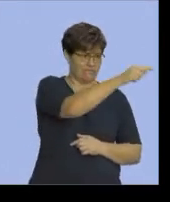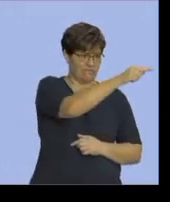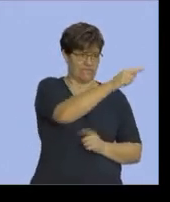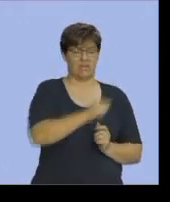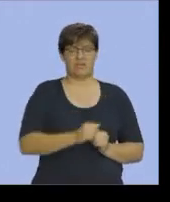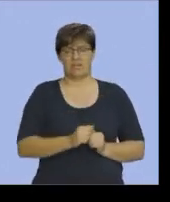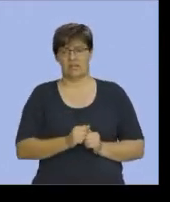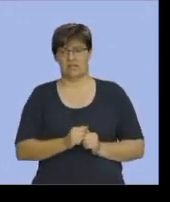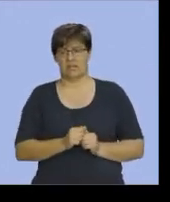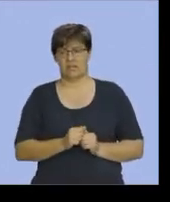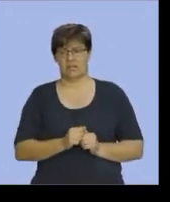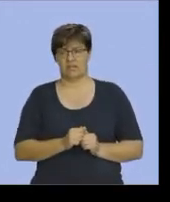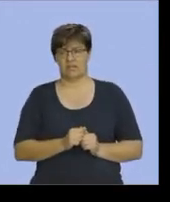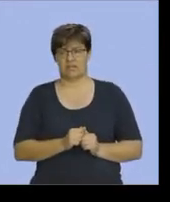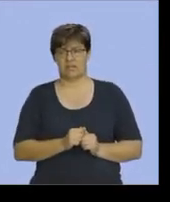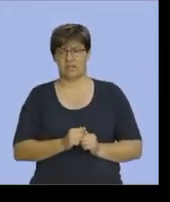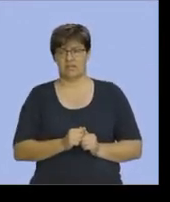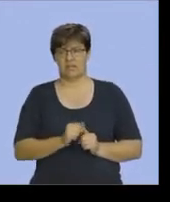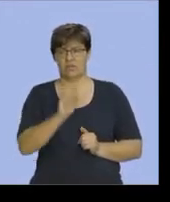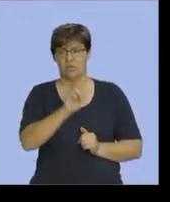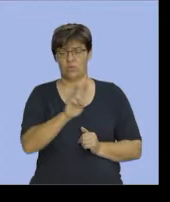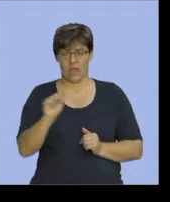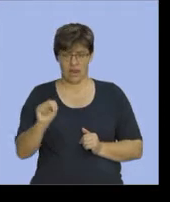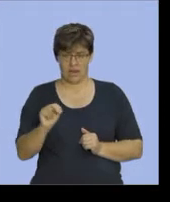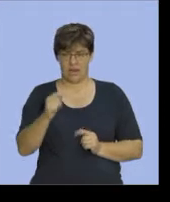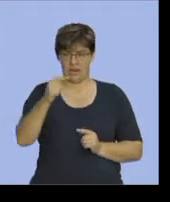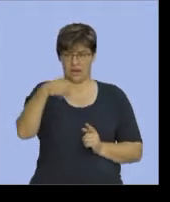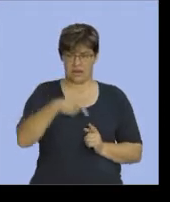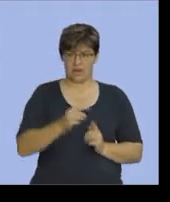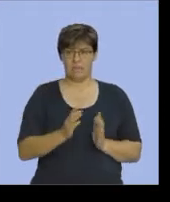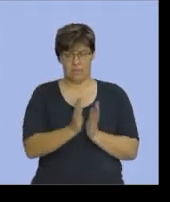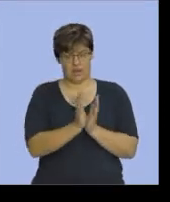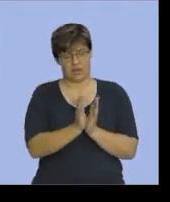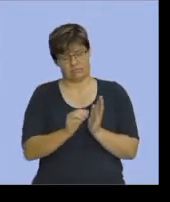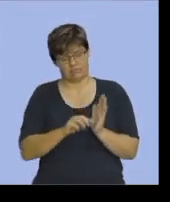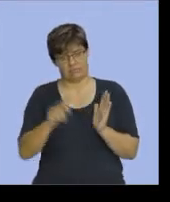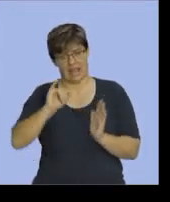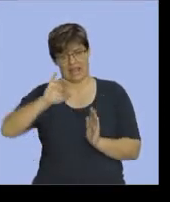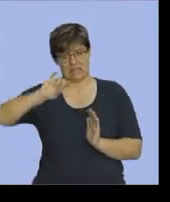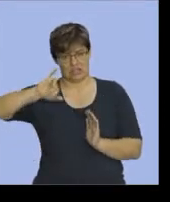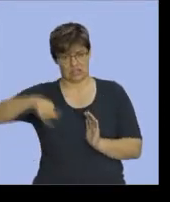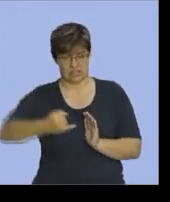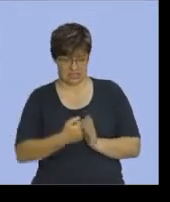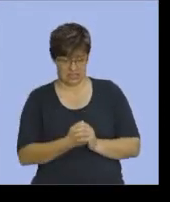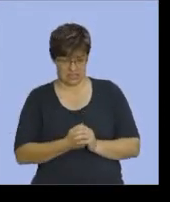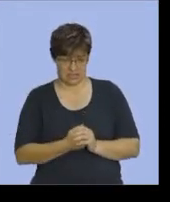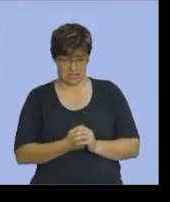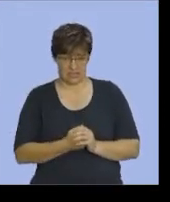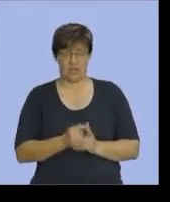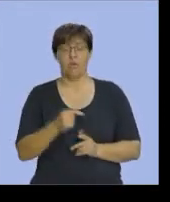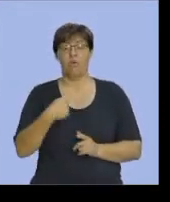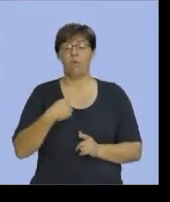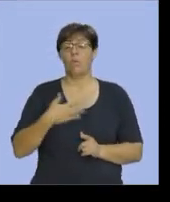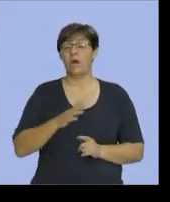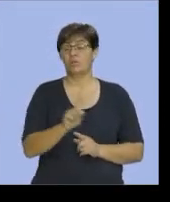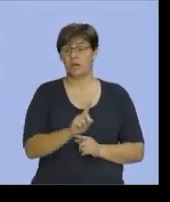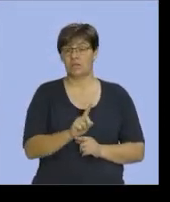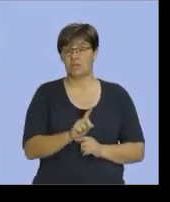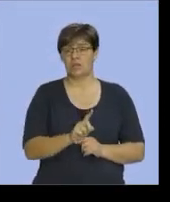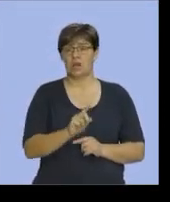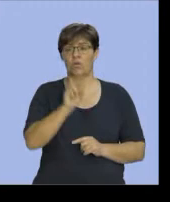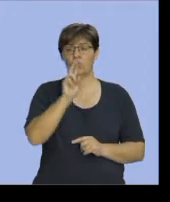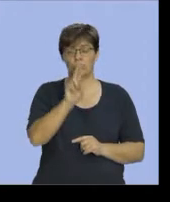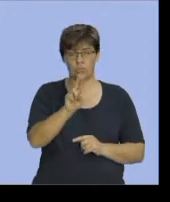In relation to that angle, UN will be the adjacent. The question wants us to find the length